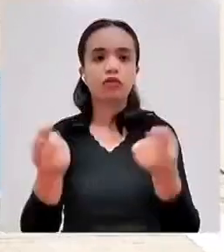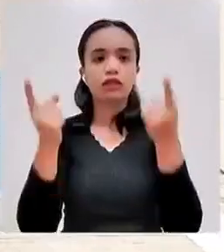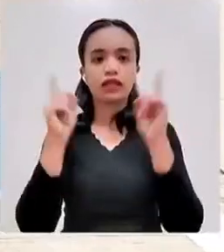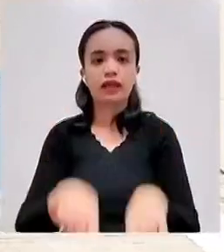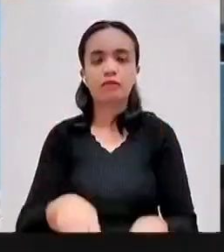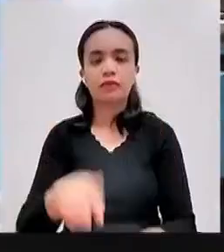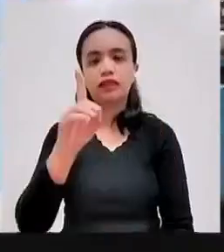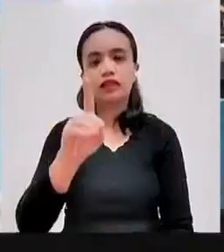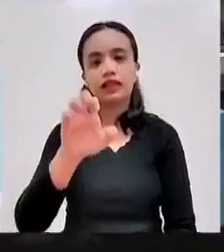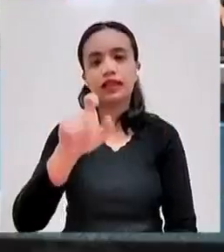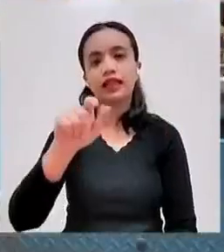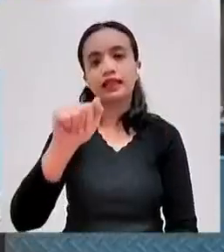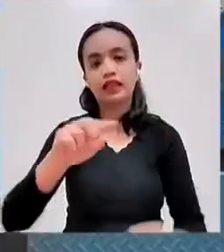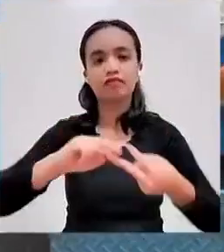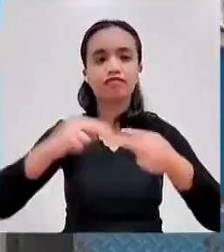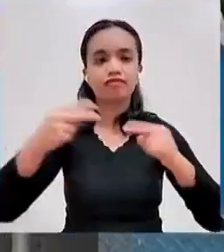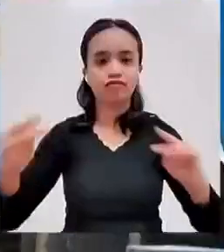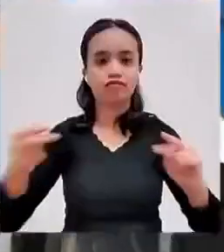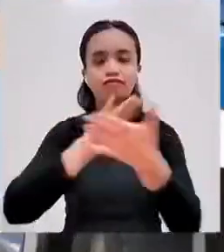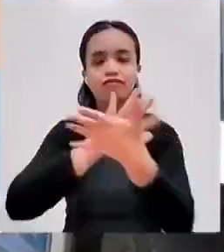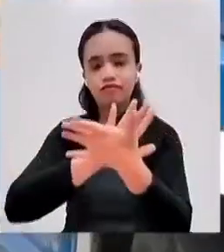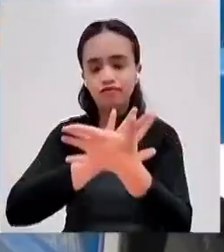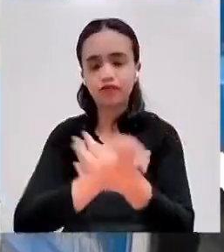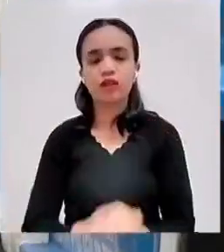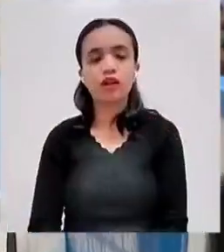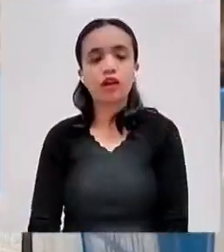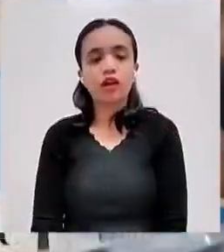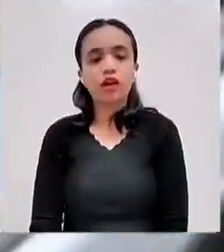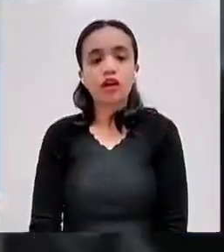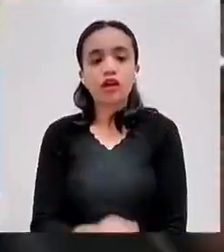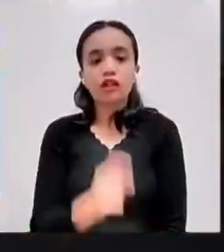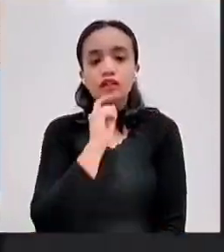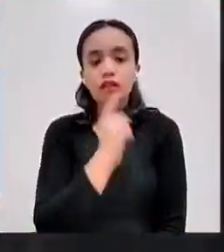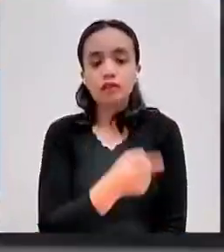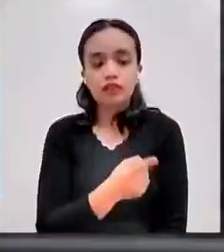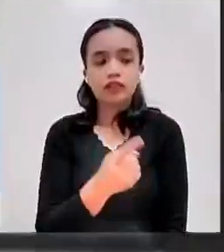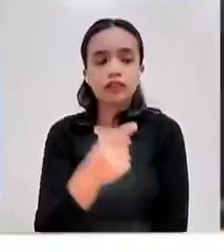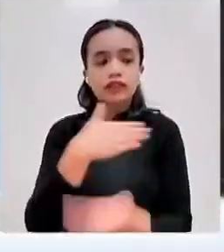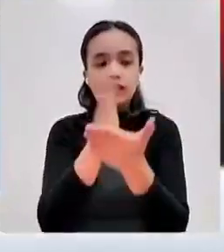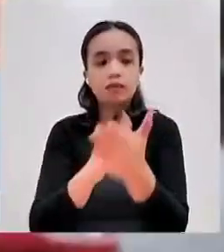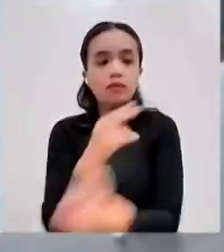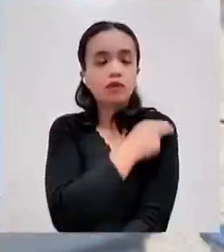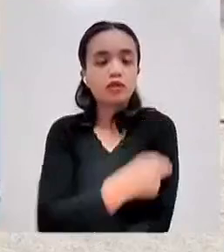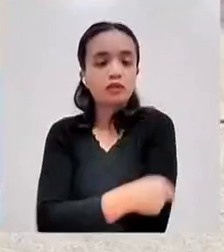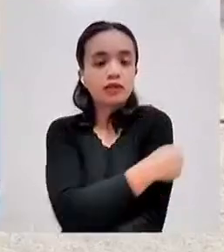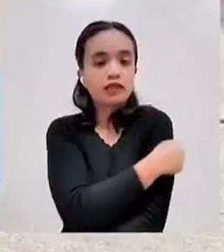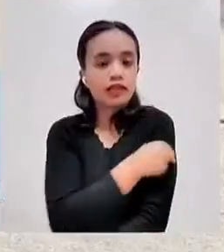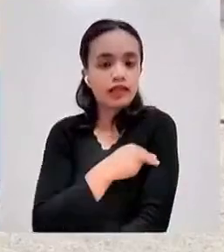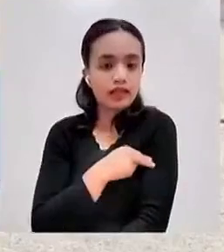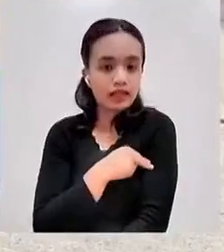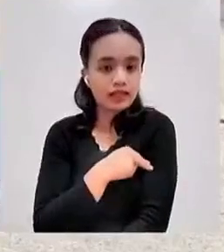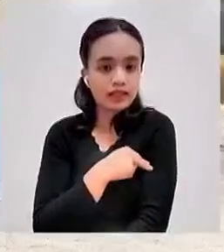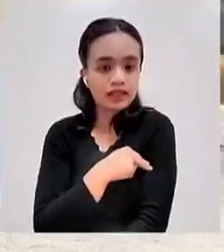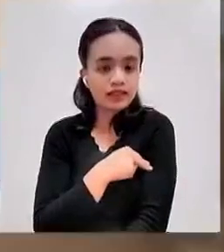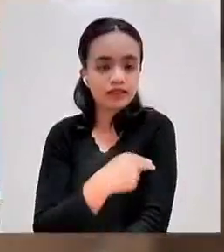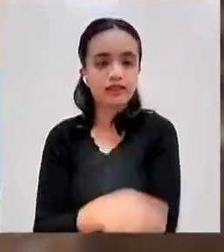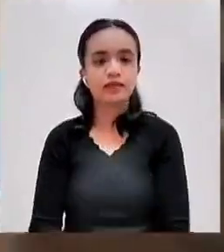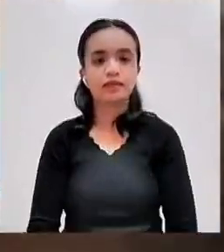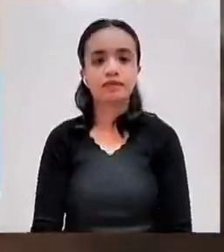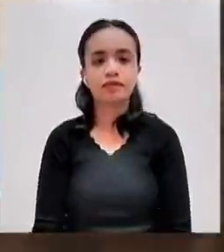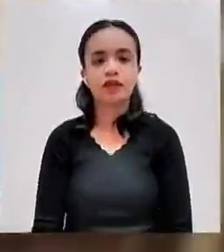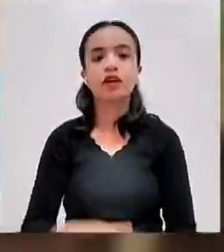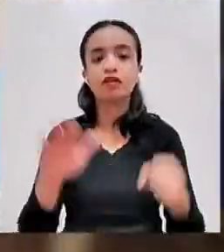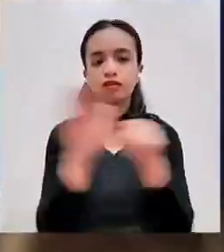is at 5%. Herbosa also confirmed that some hospitals have noted a full bed capacity for COVID cases, but for